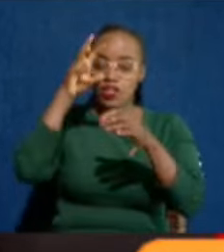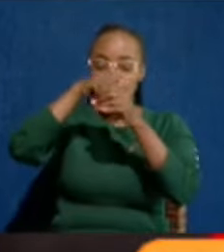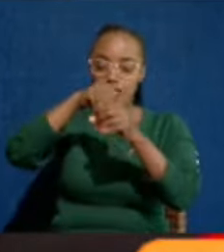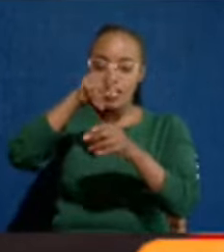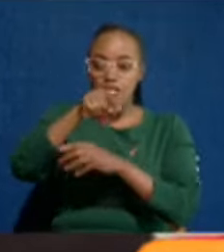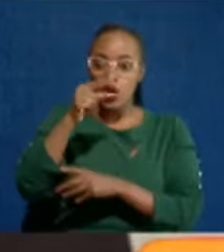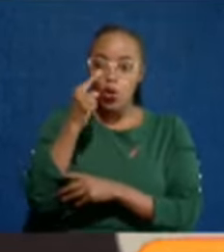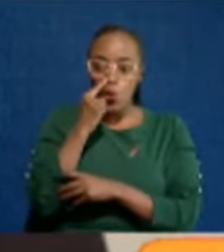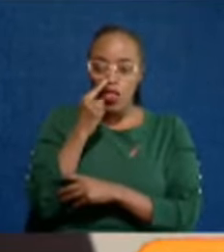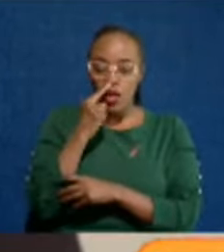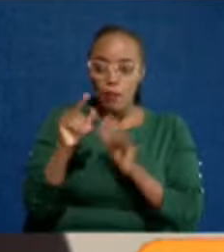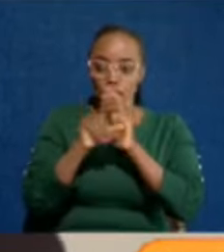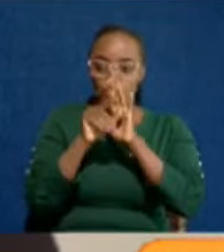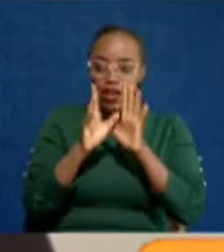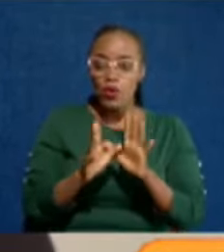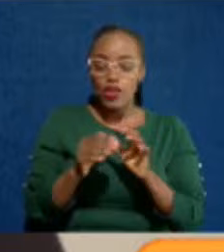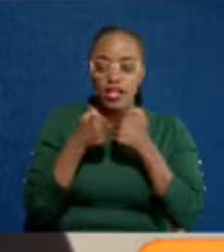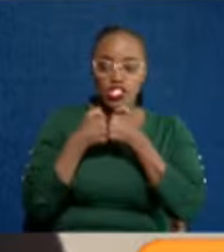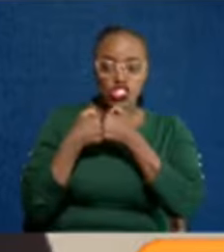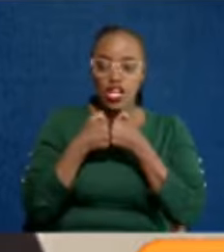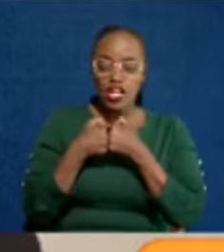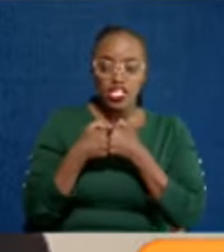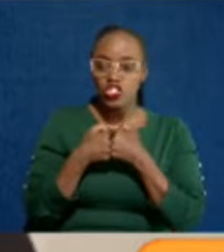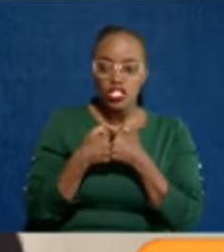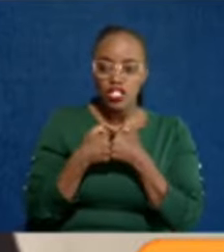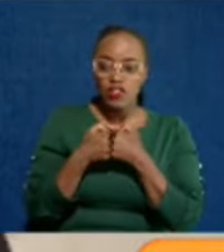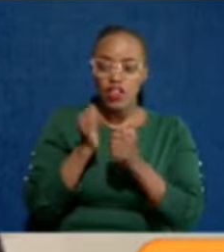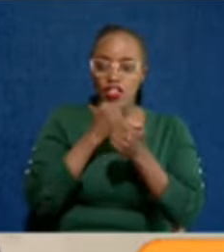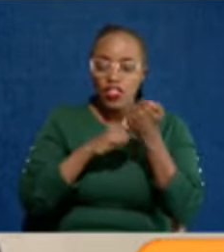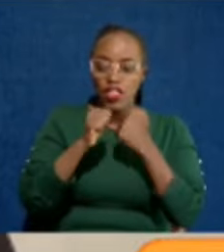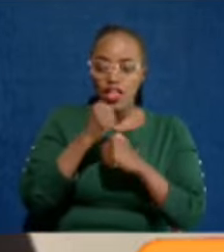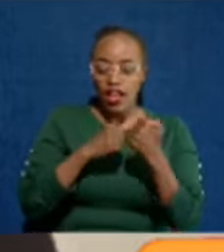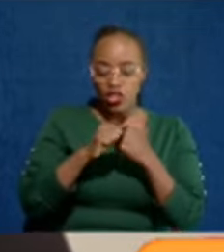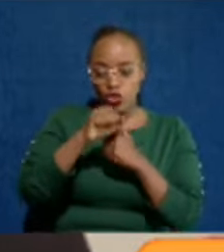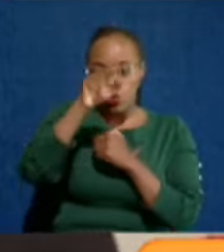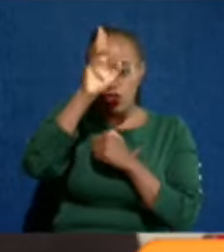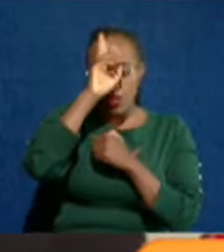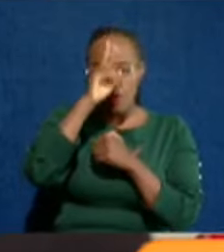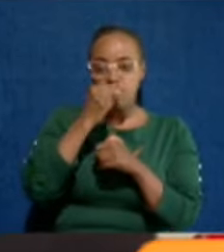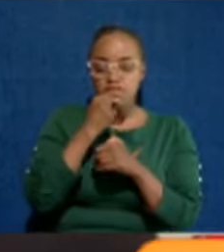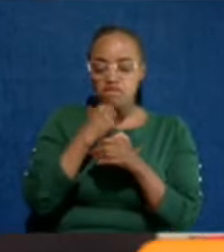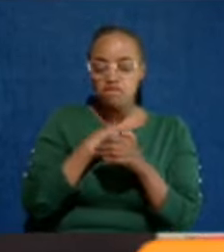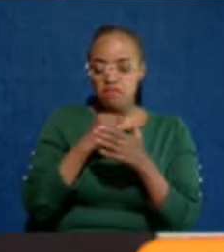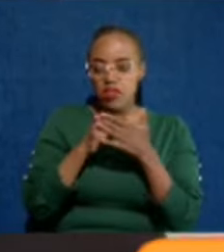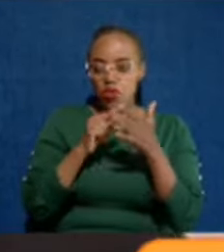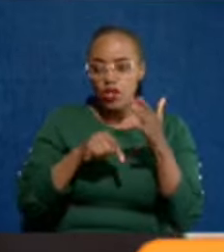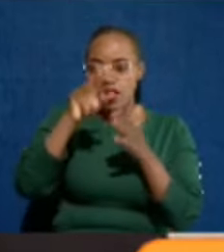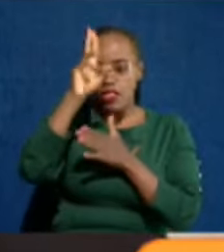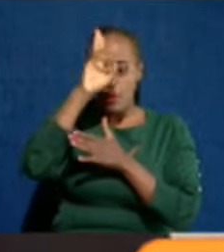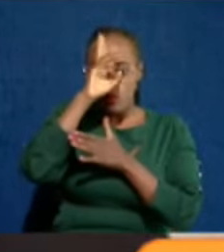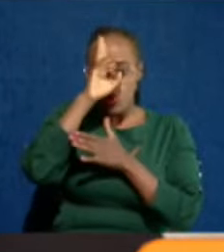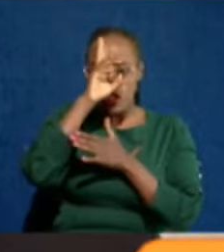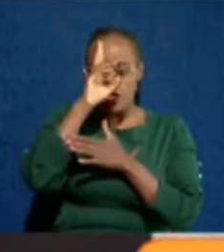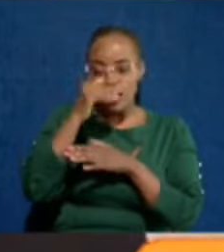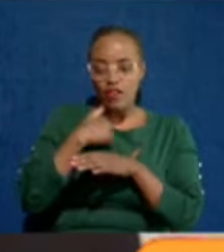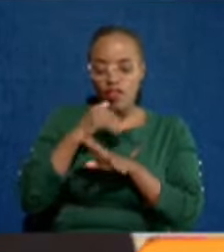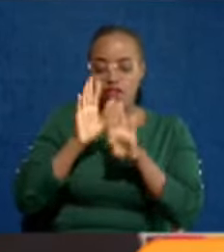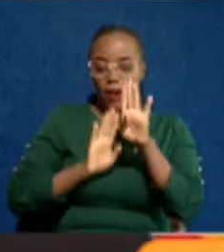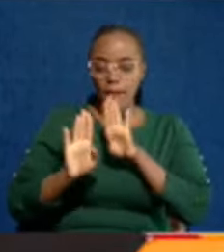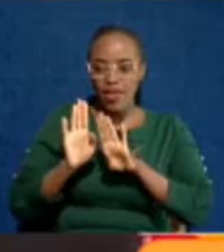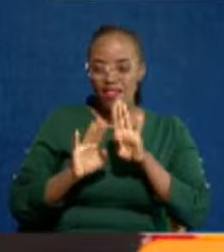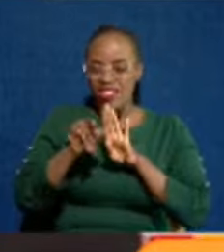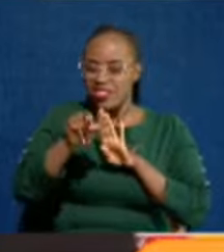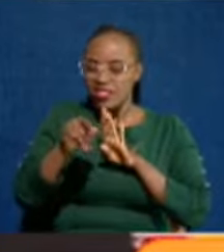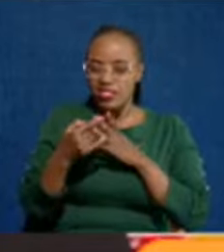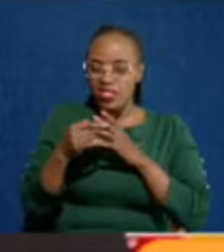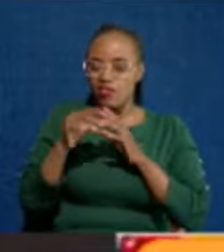home. The lawyer is challenging the action by the police. He has told me that the police officers are conducting these